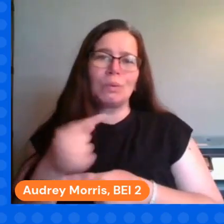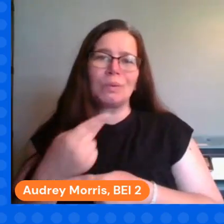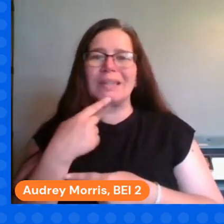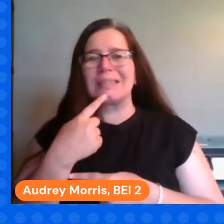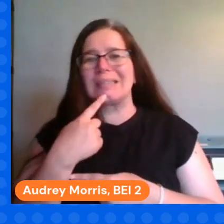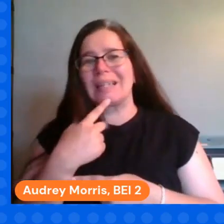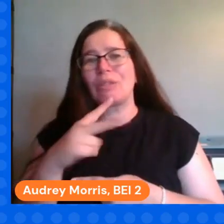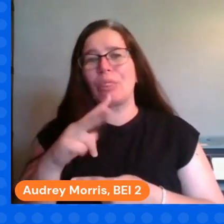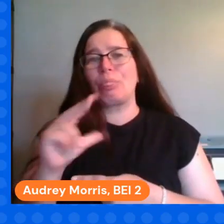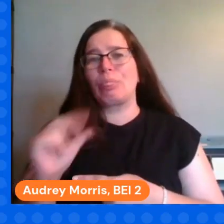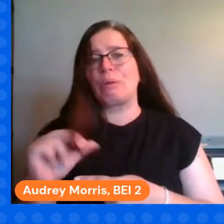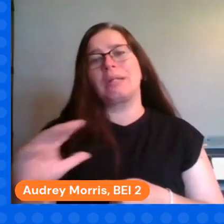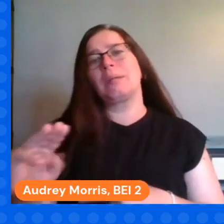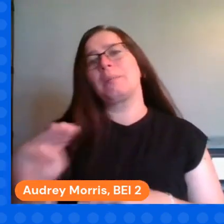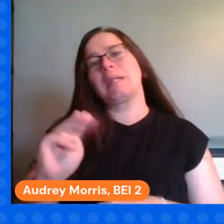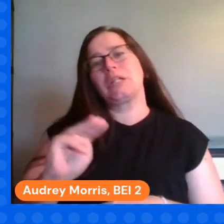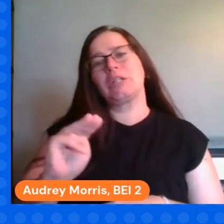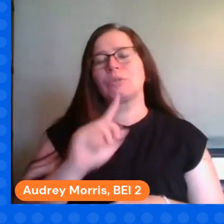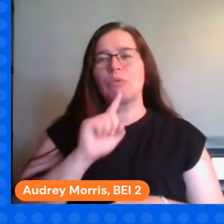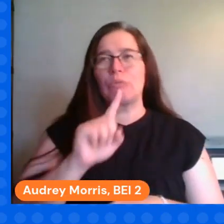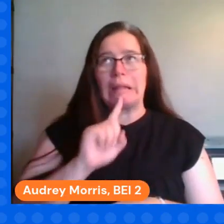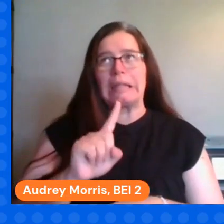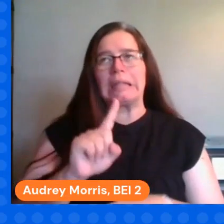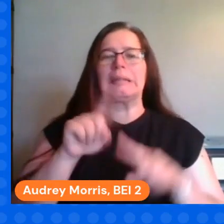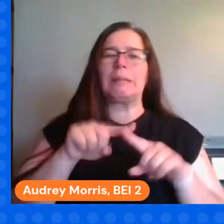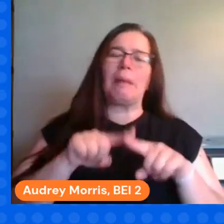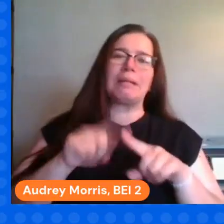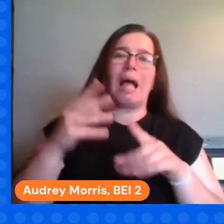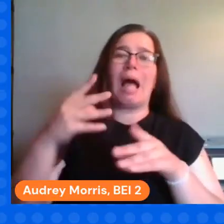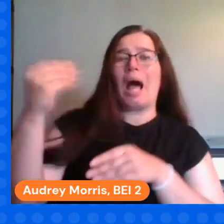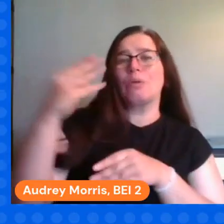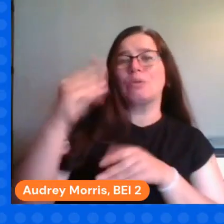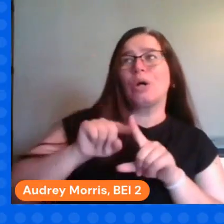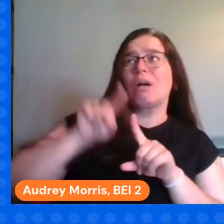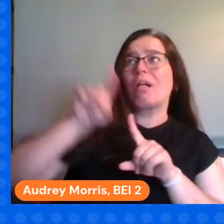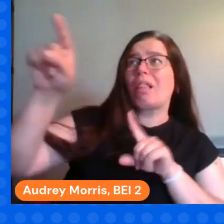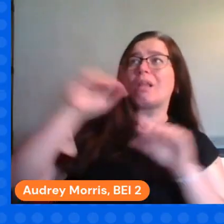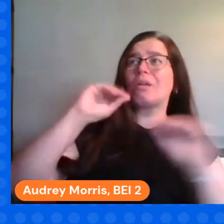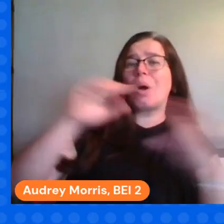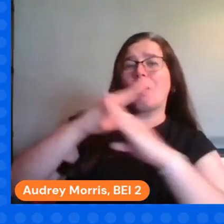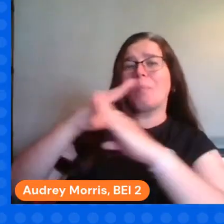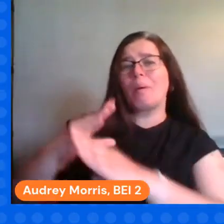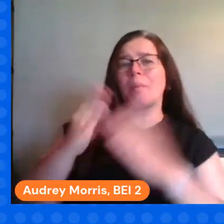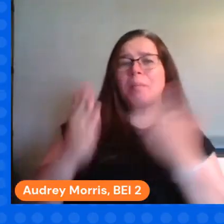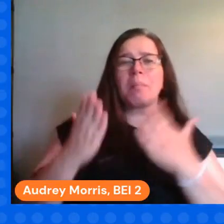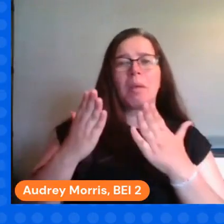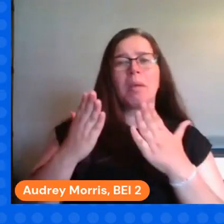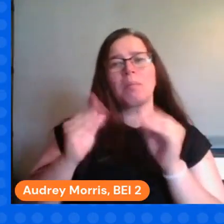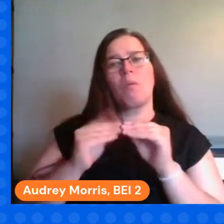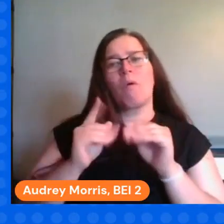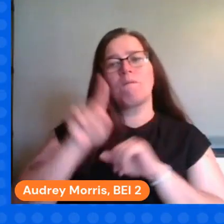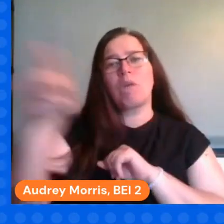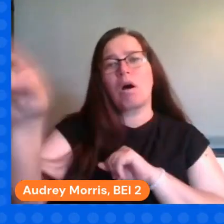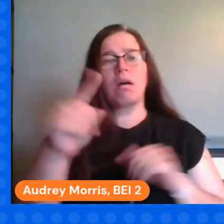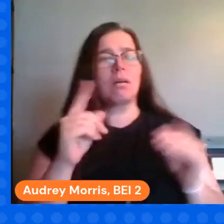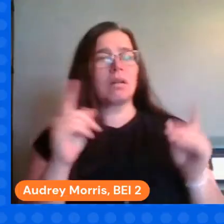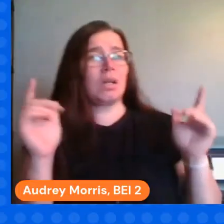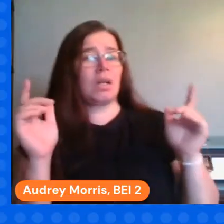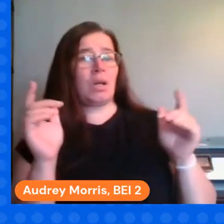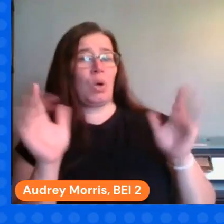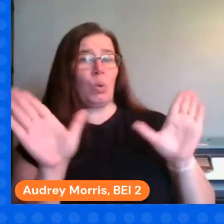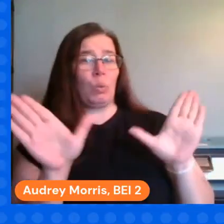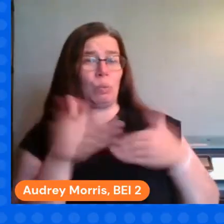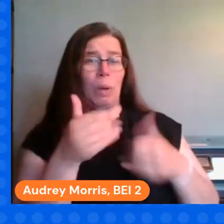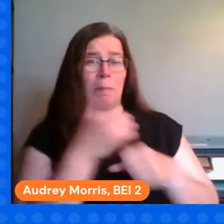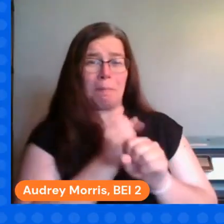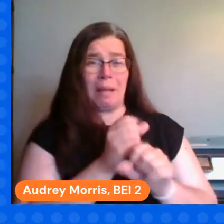the environment you're in. Outdoors, unobstructed, it may go further. In a cement walled room, it might not go that far. So it really depends.